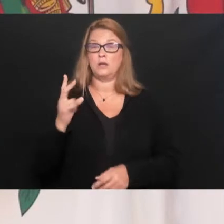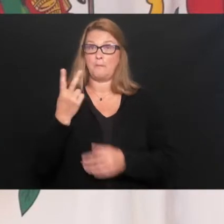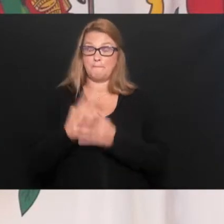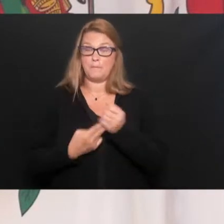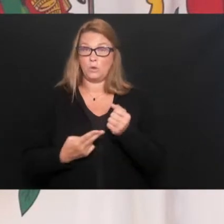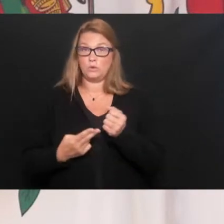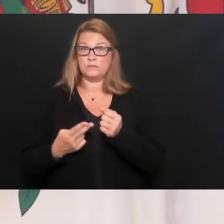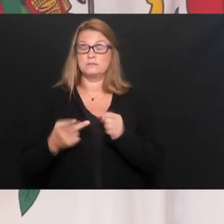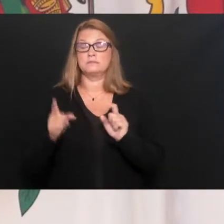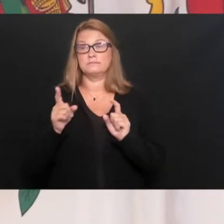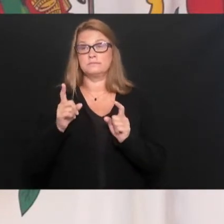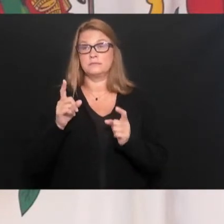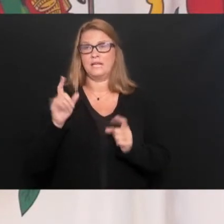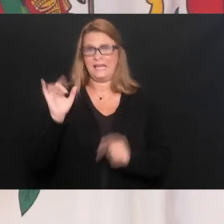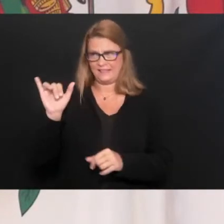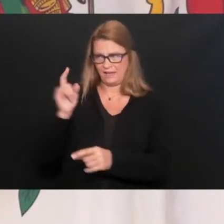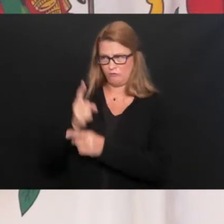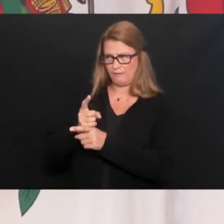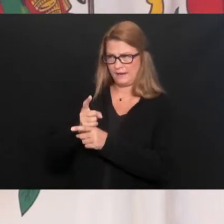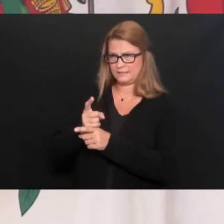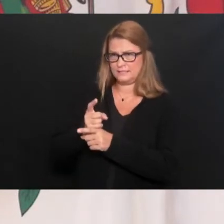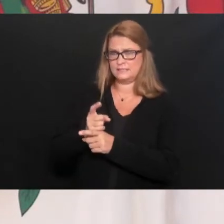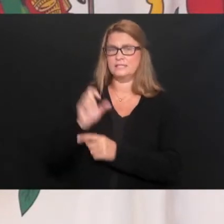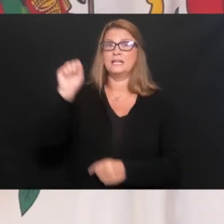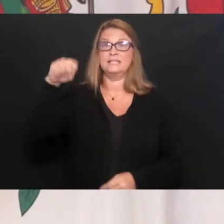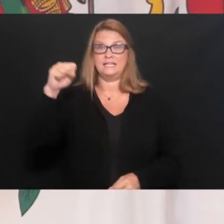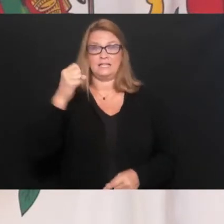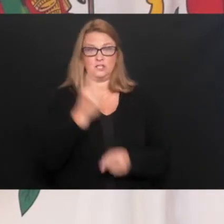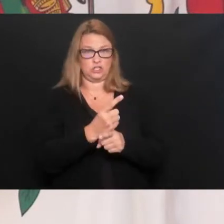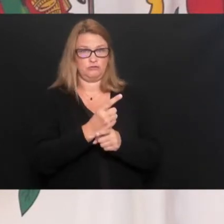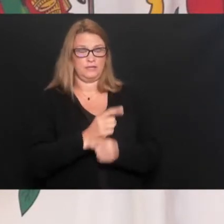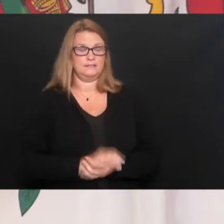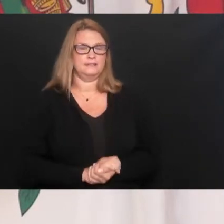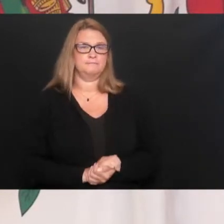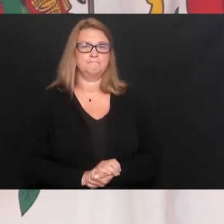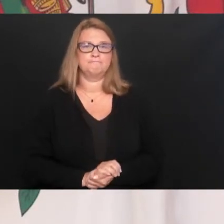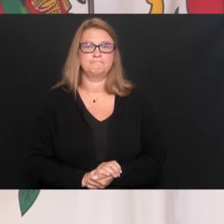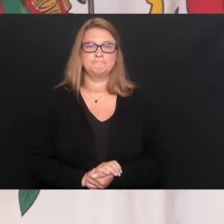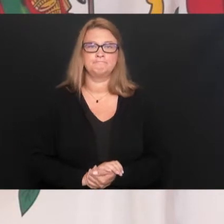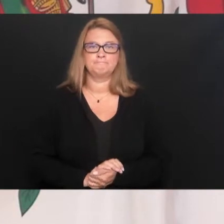You know, is that correct? Okay.